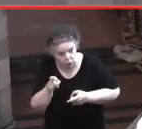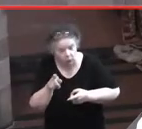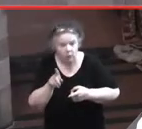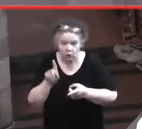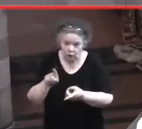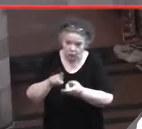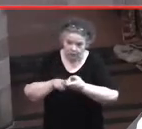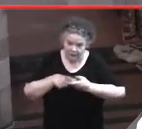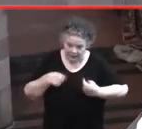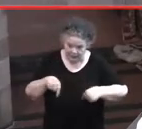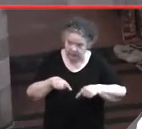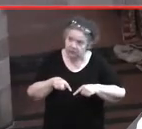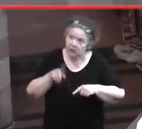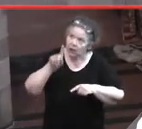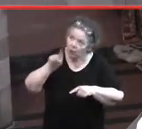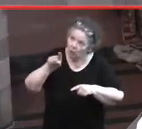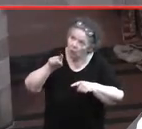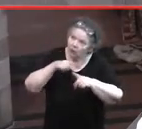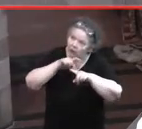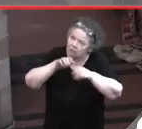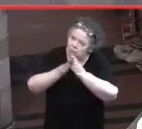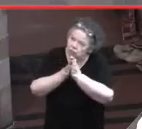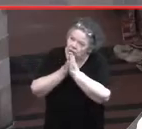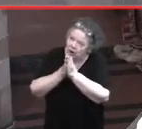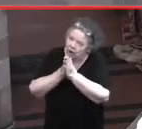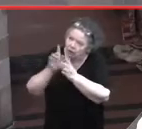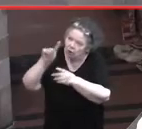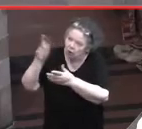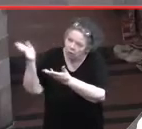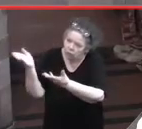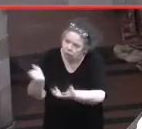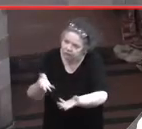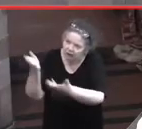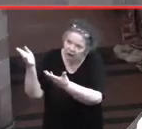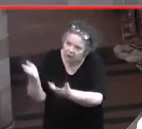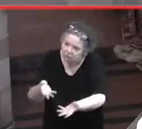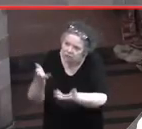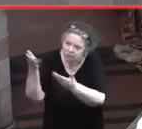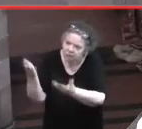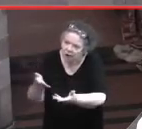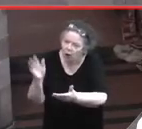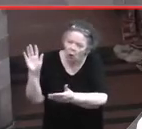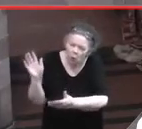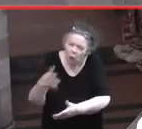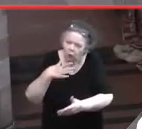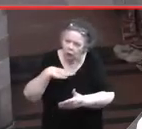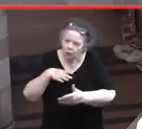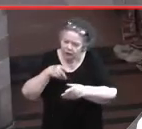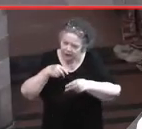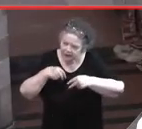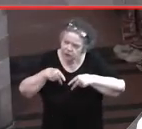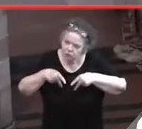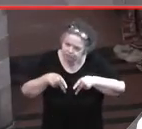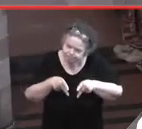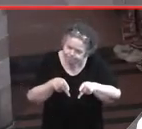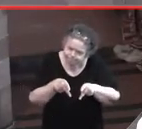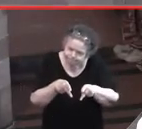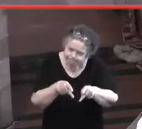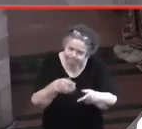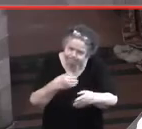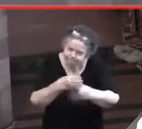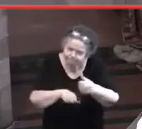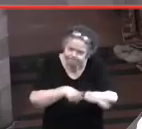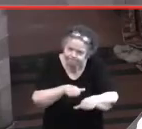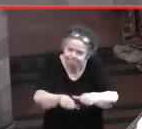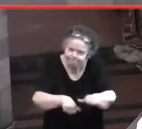will provide all that you need to continue on the path to which you have been called.